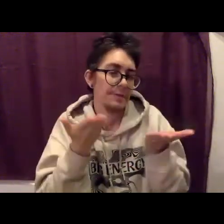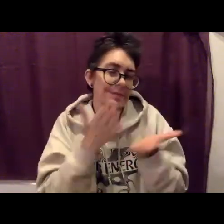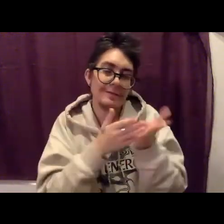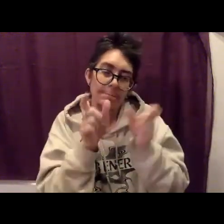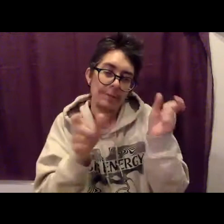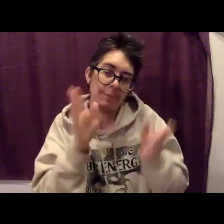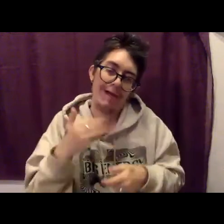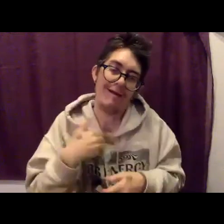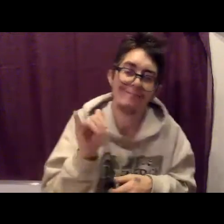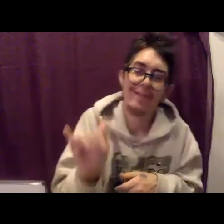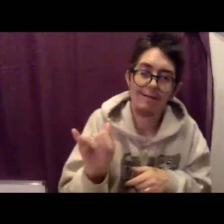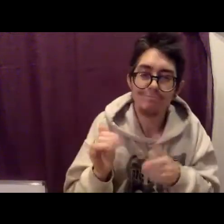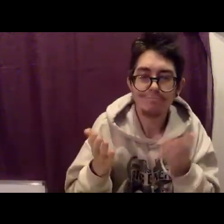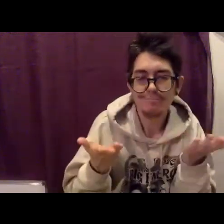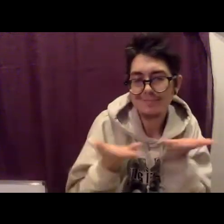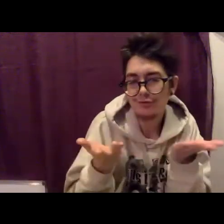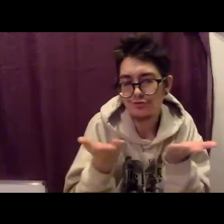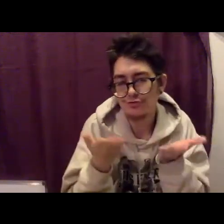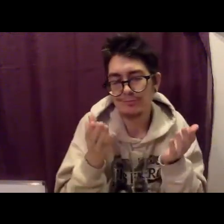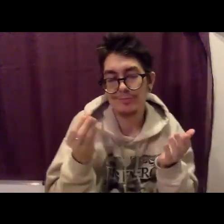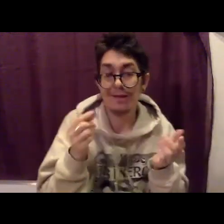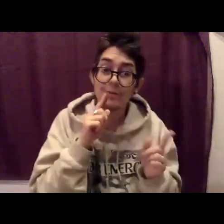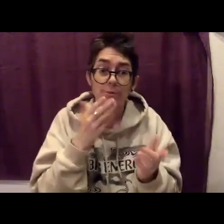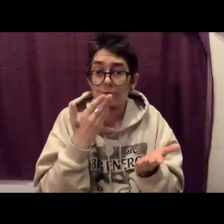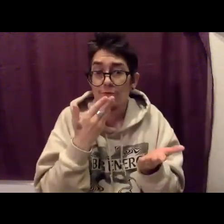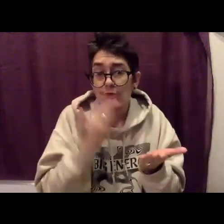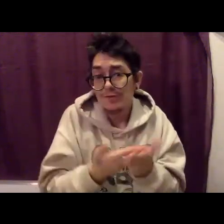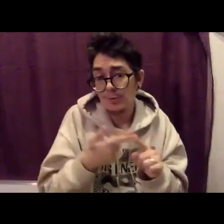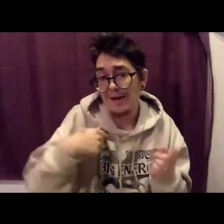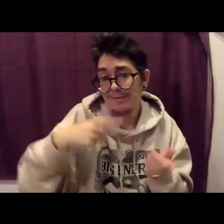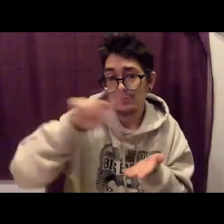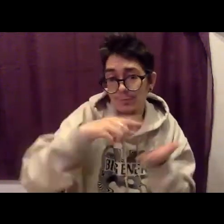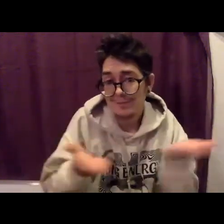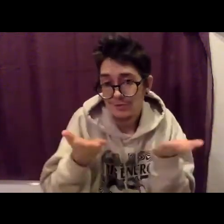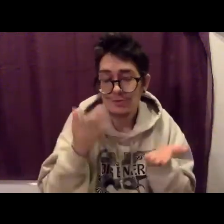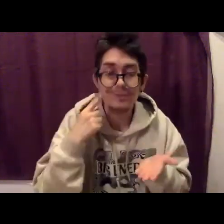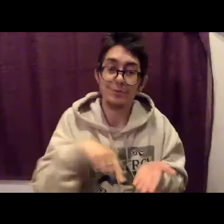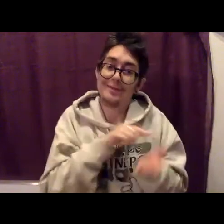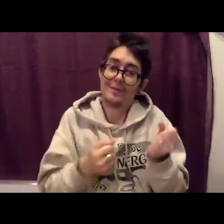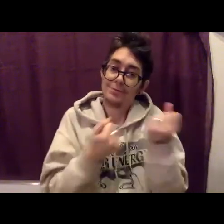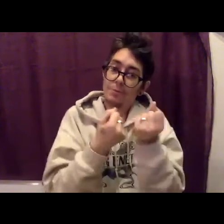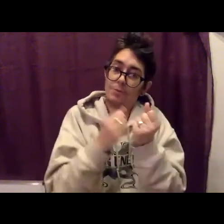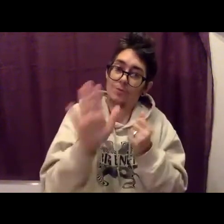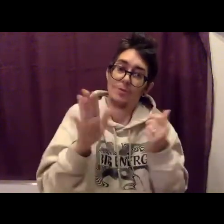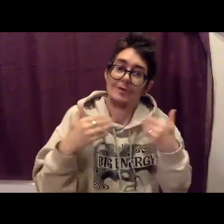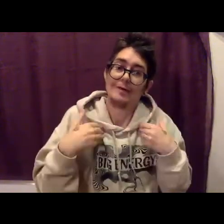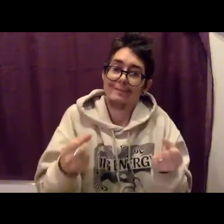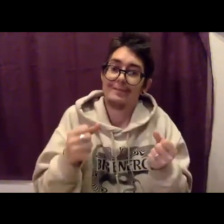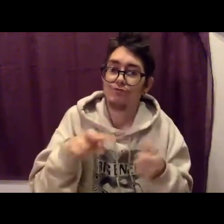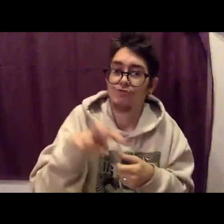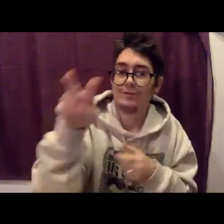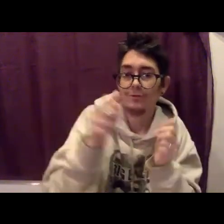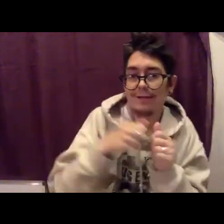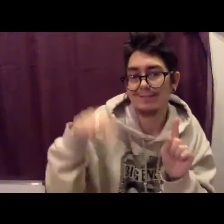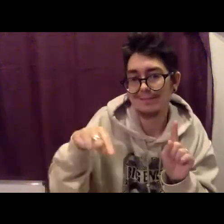you guys as far as sensitivity and awareness, that people may have some background with that. And it's, it's great for us to all be here